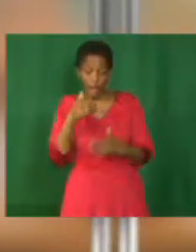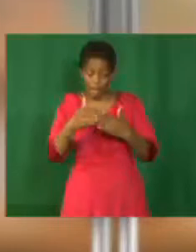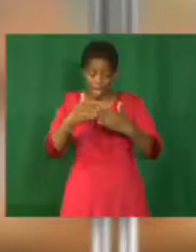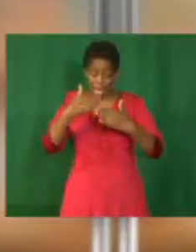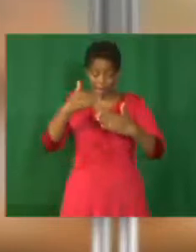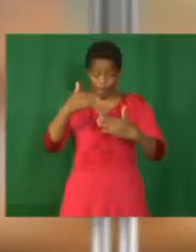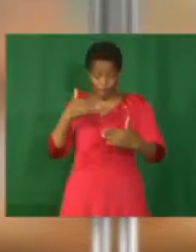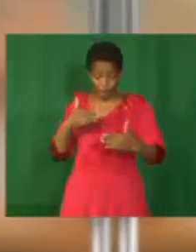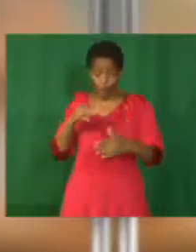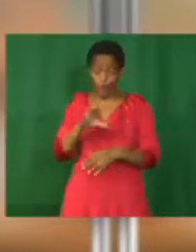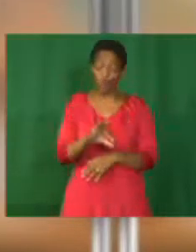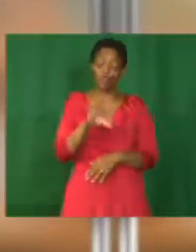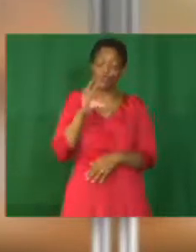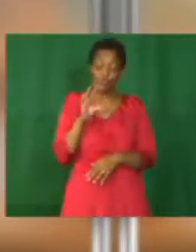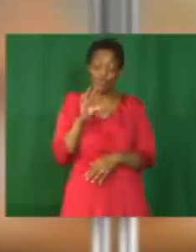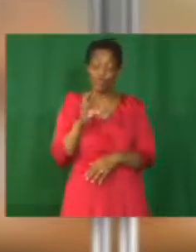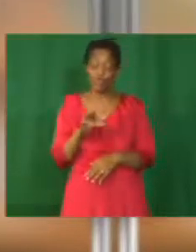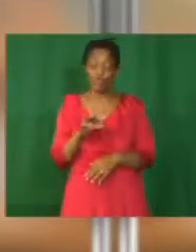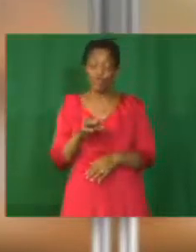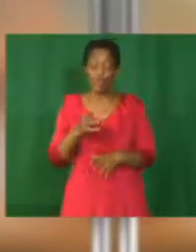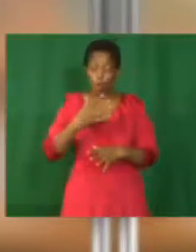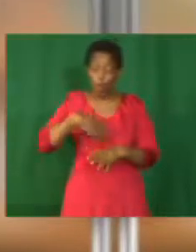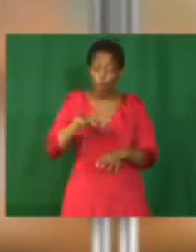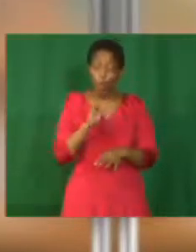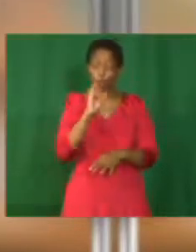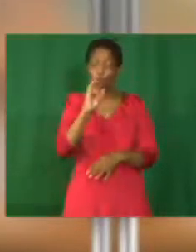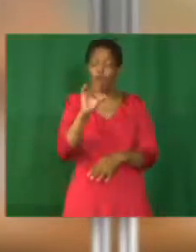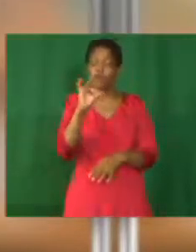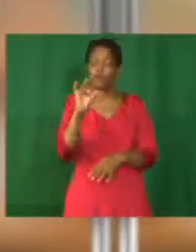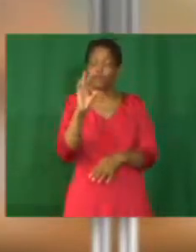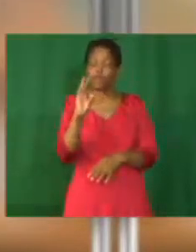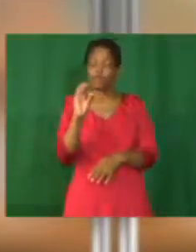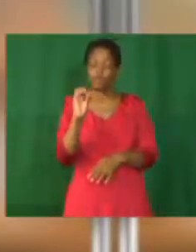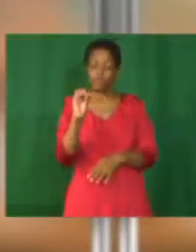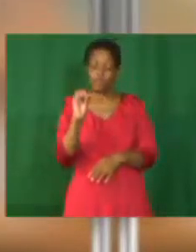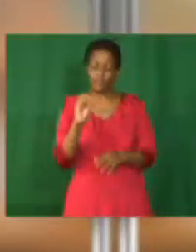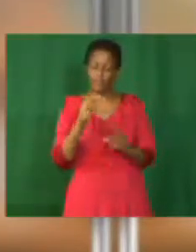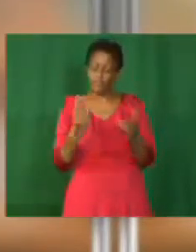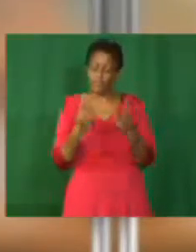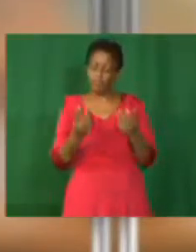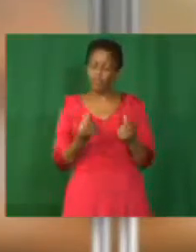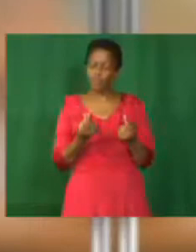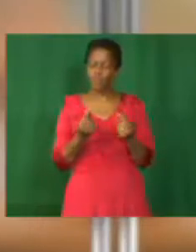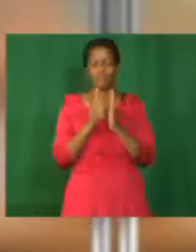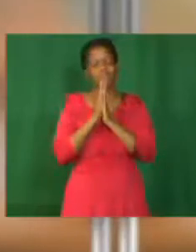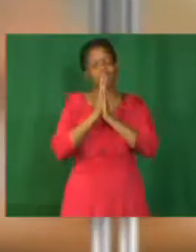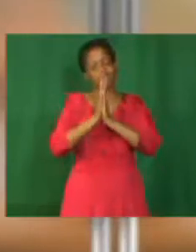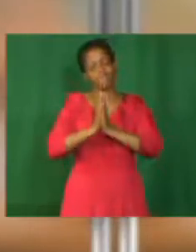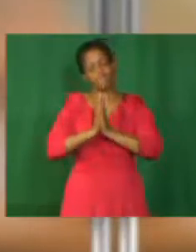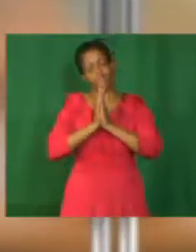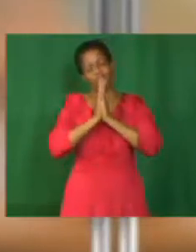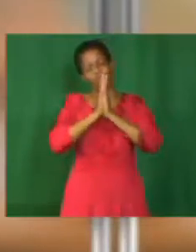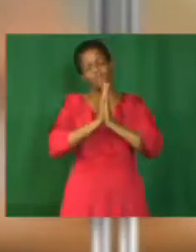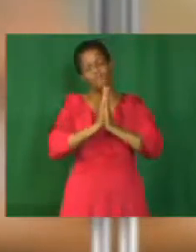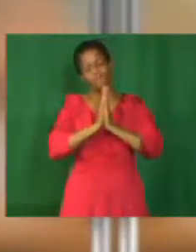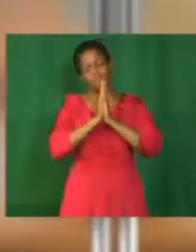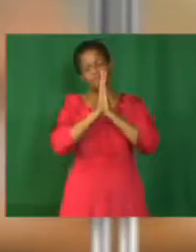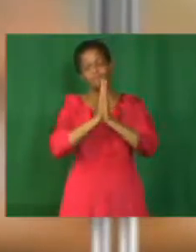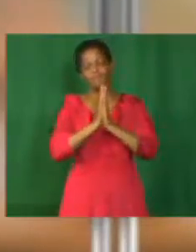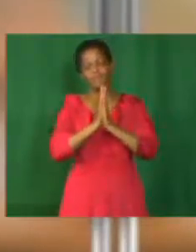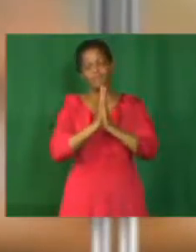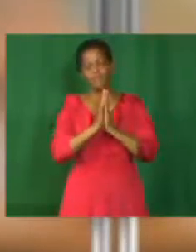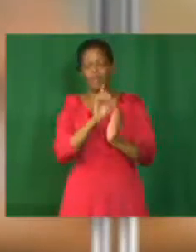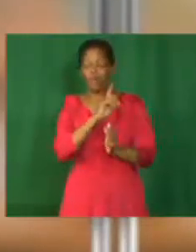Praying. Why? Because they also too believe that prayer actually does what? It is